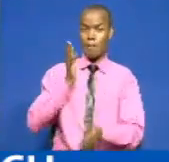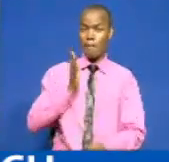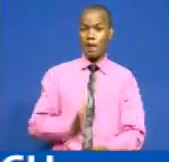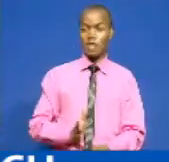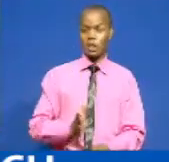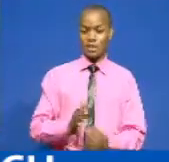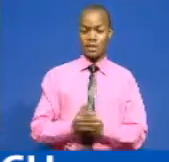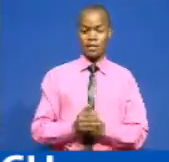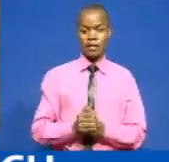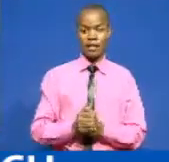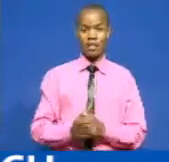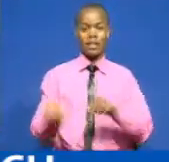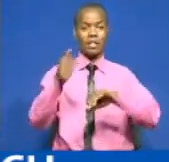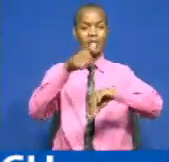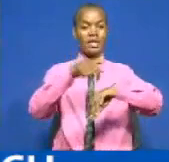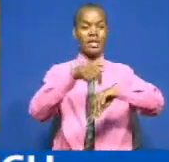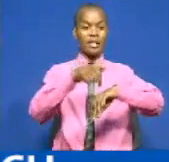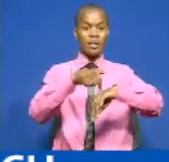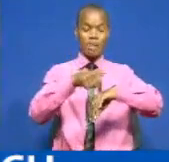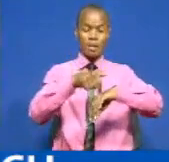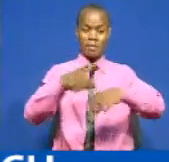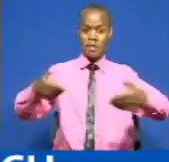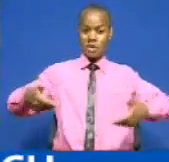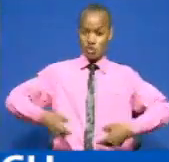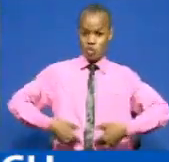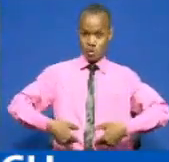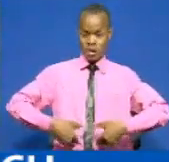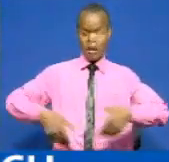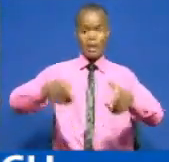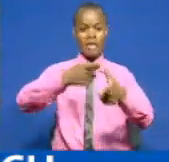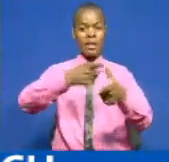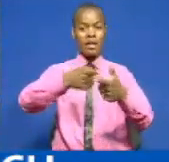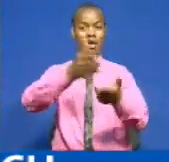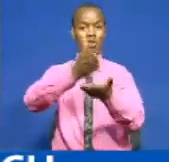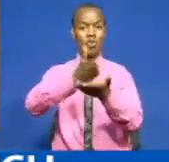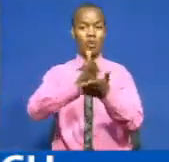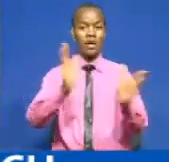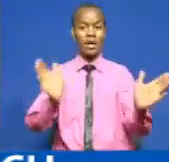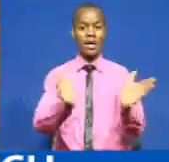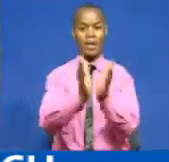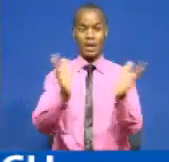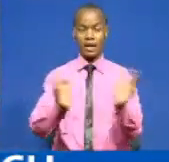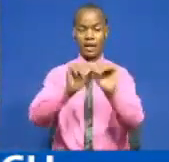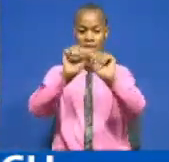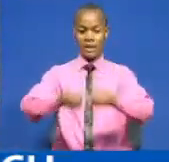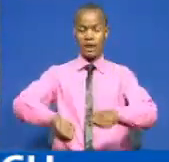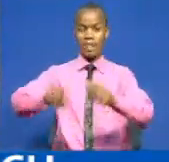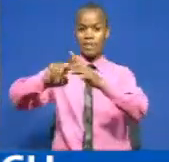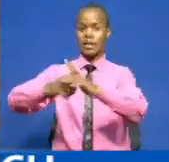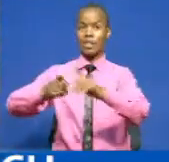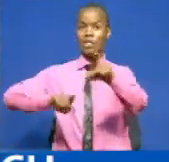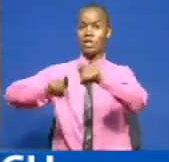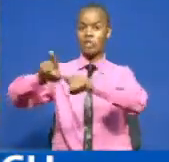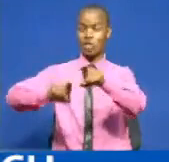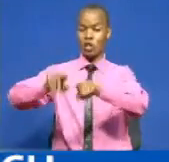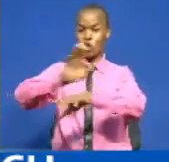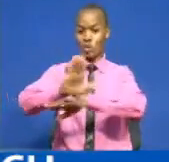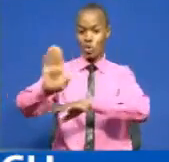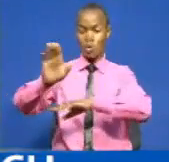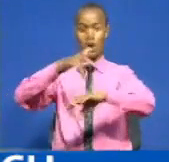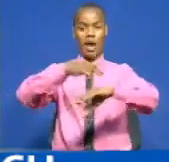at an early stage in your life, I would encourage you to start your journey together early.